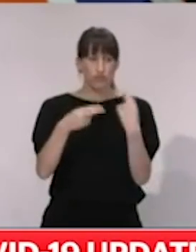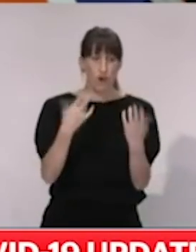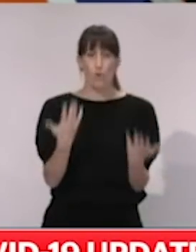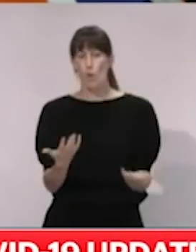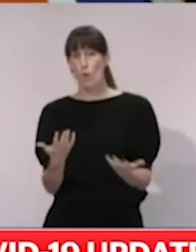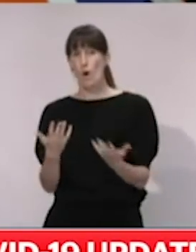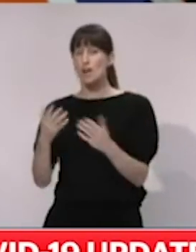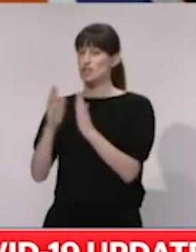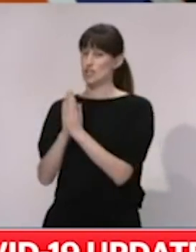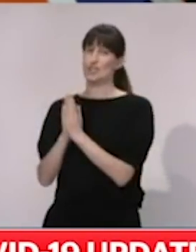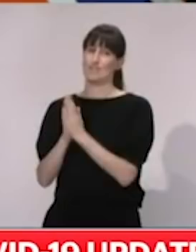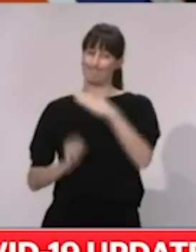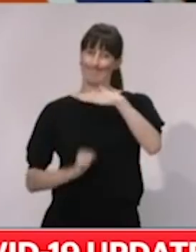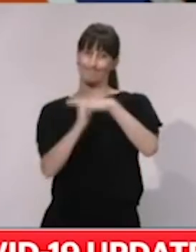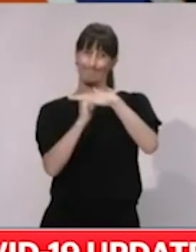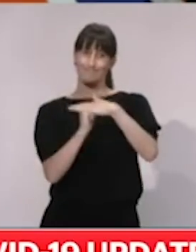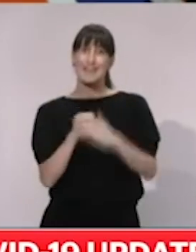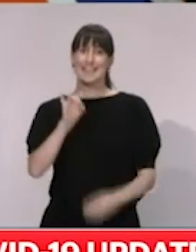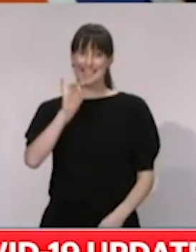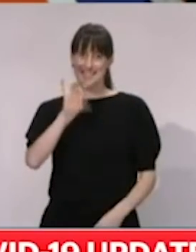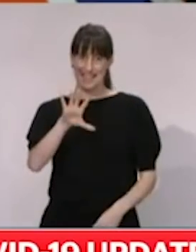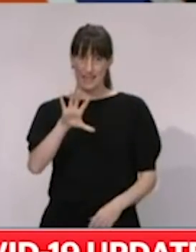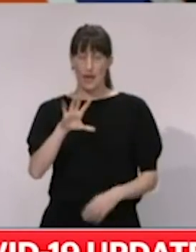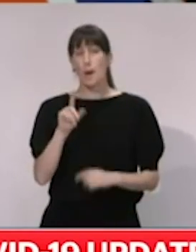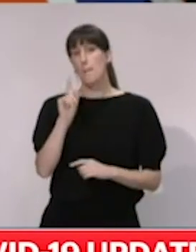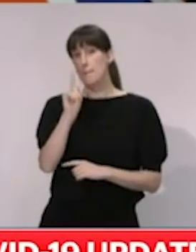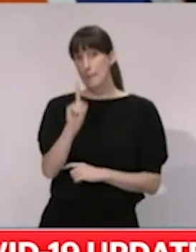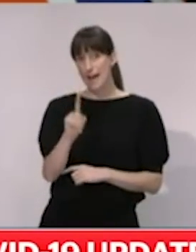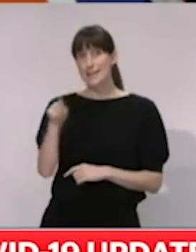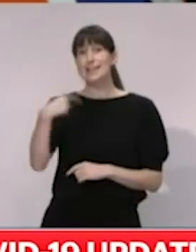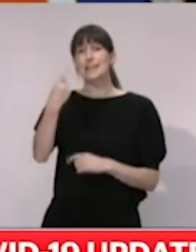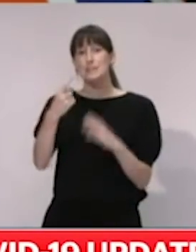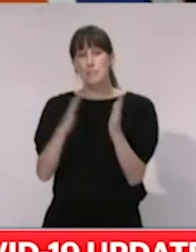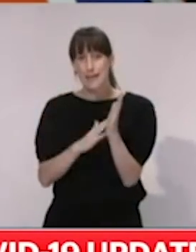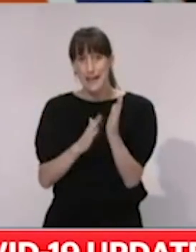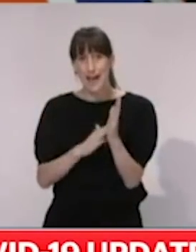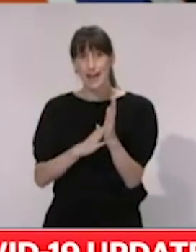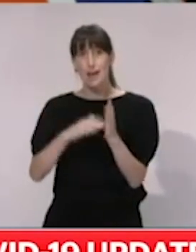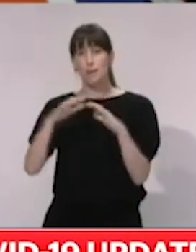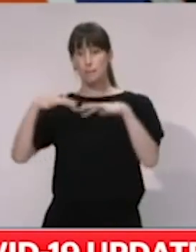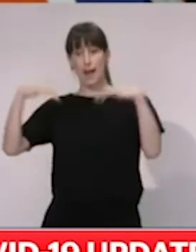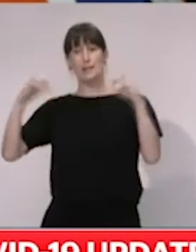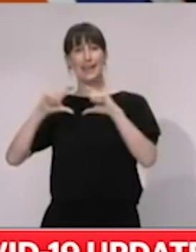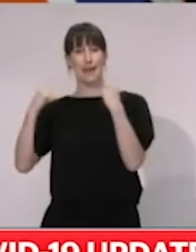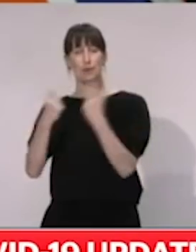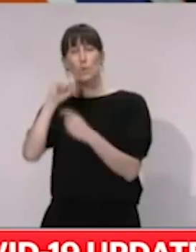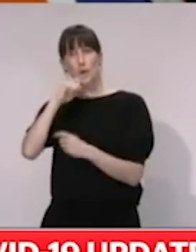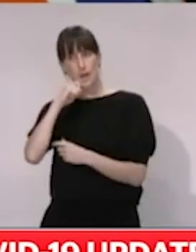one of the very specific issues that is being reconsidered by Cabinet next Monday. Thank you, and I'll hand over to the